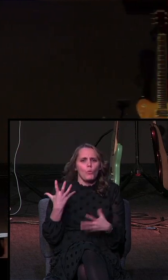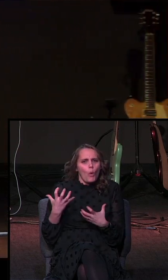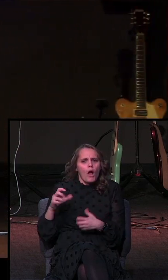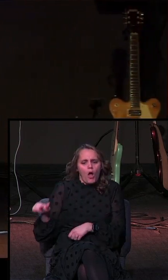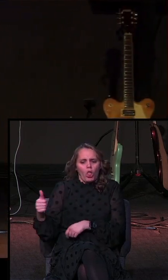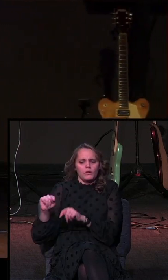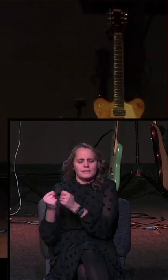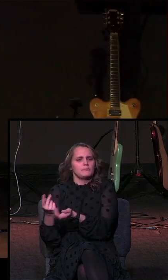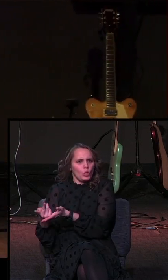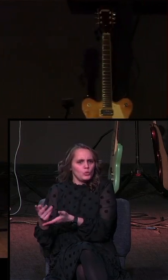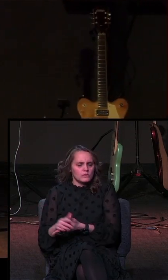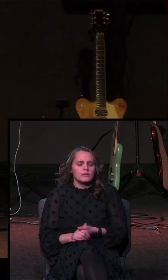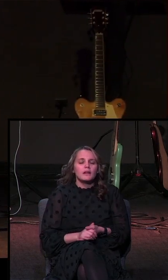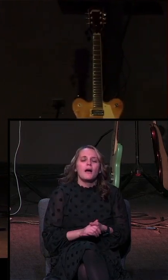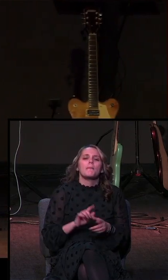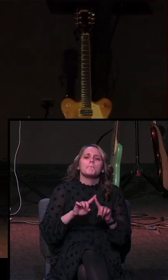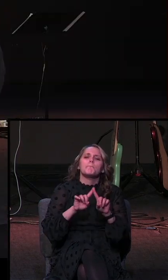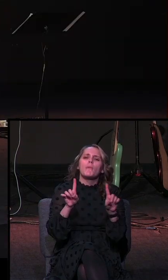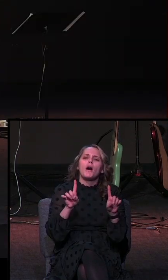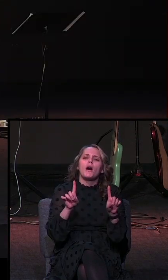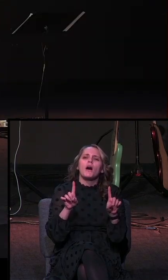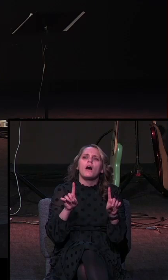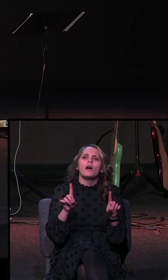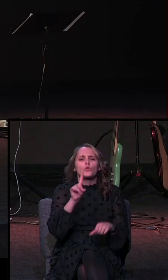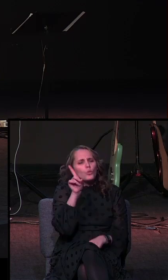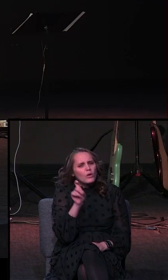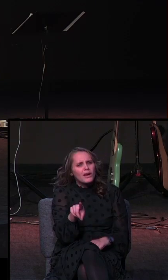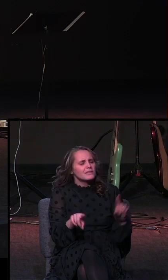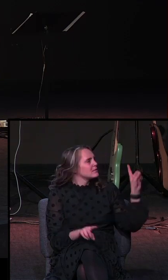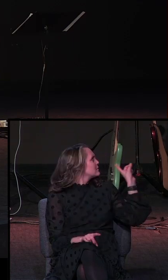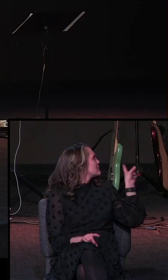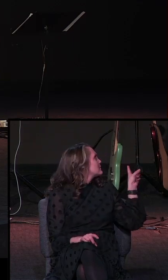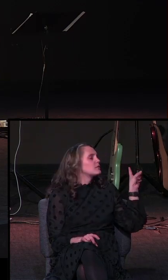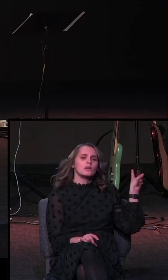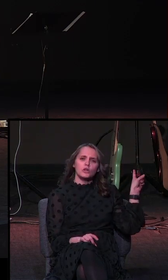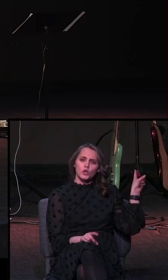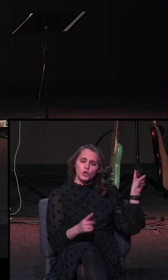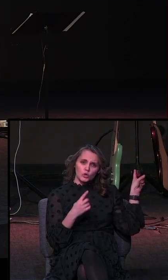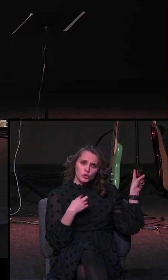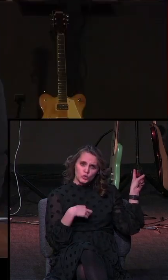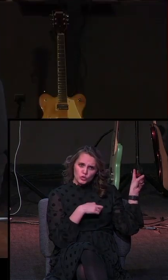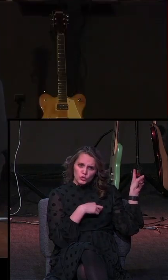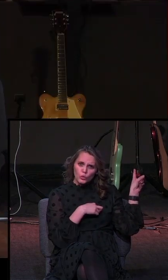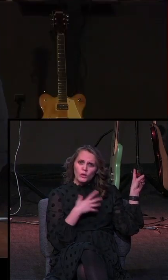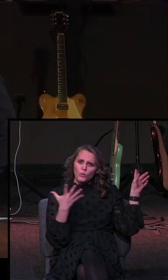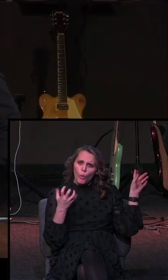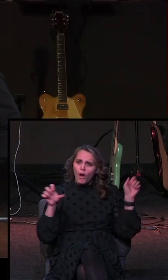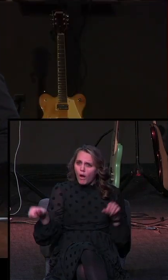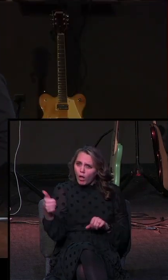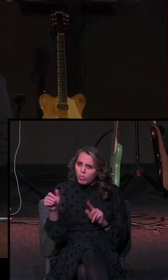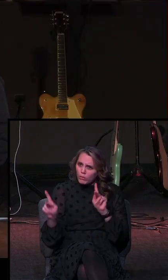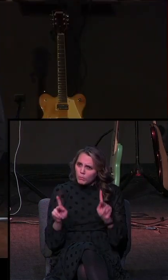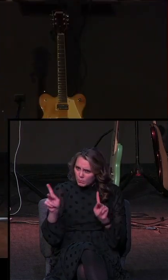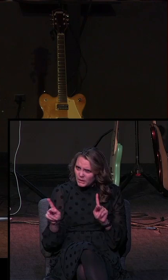I want to pose to us as we go into the text this morning is, do we do that with people in our lives? Do